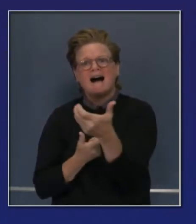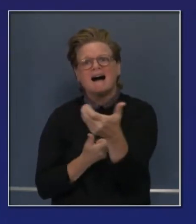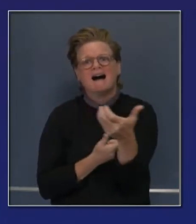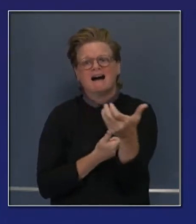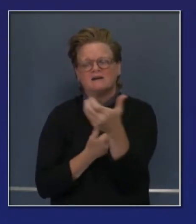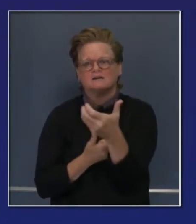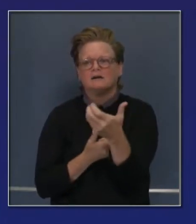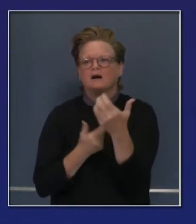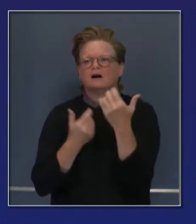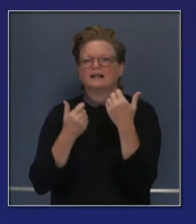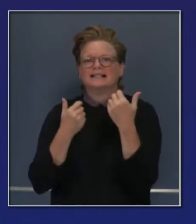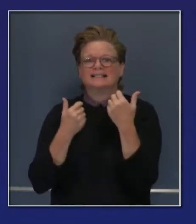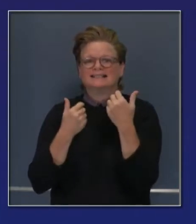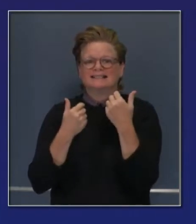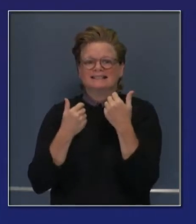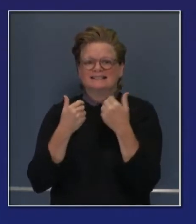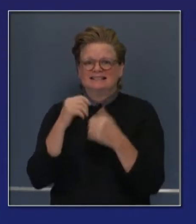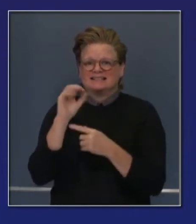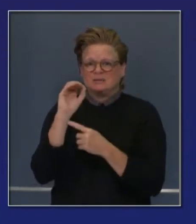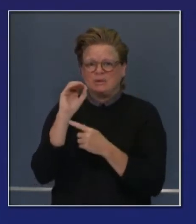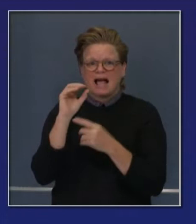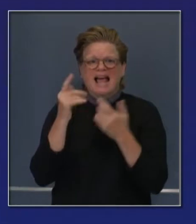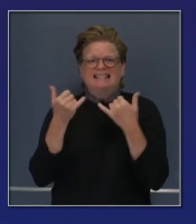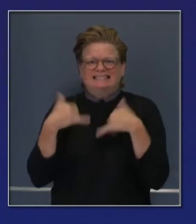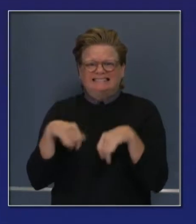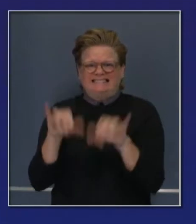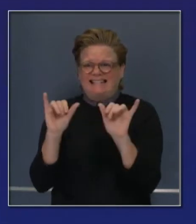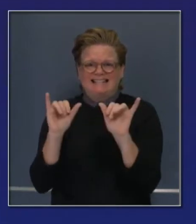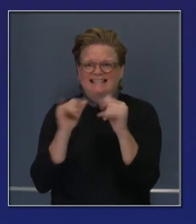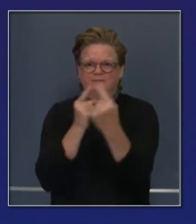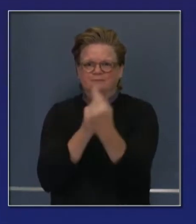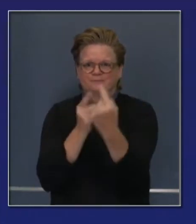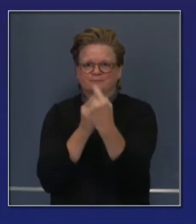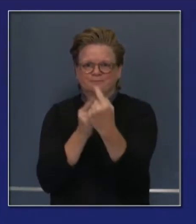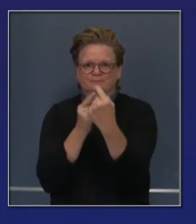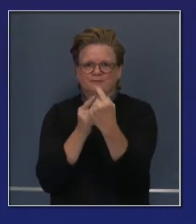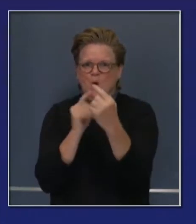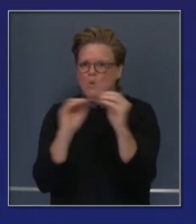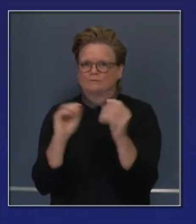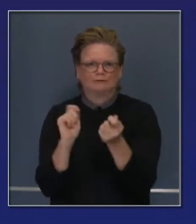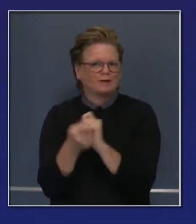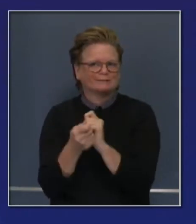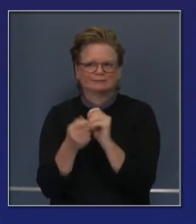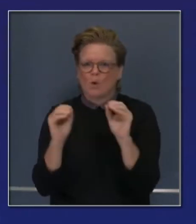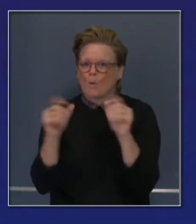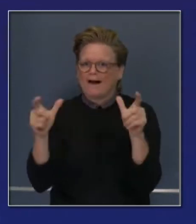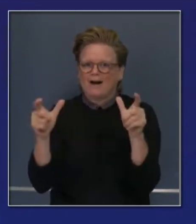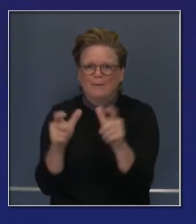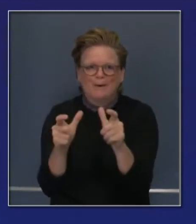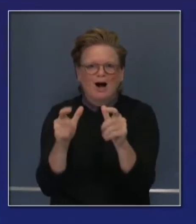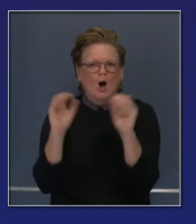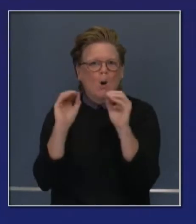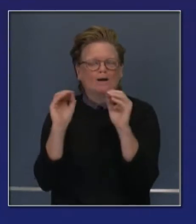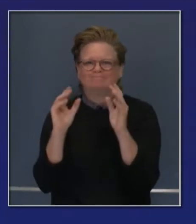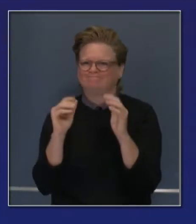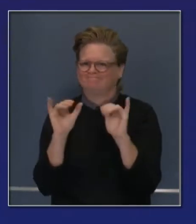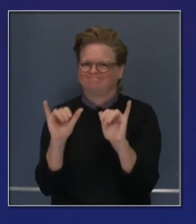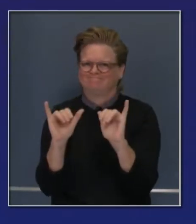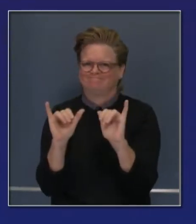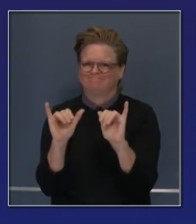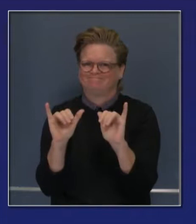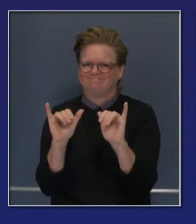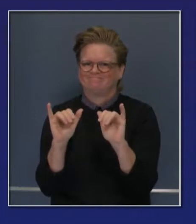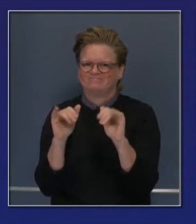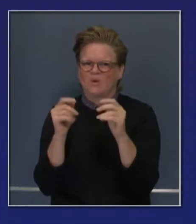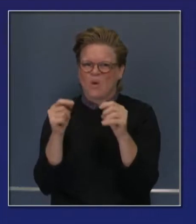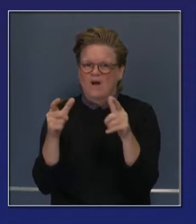difficult fire to suppress. The acreage has grown by about 5,000 acres in the last 48 hours. But this